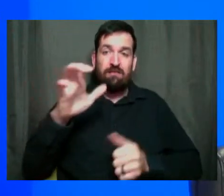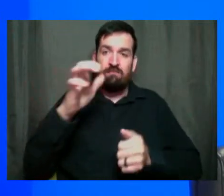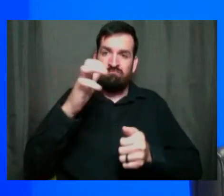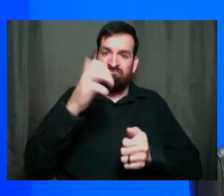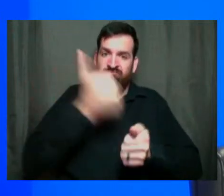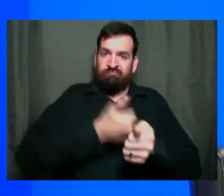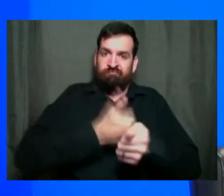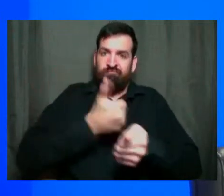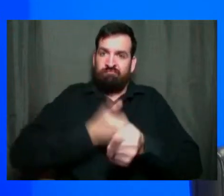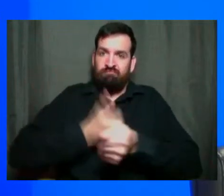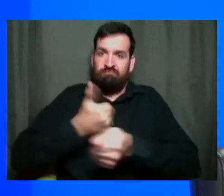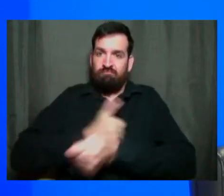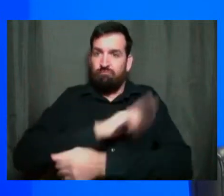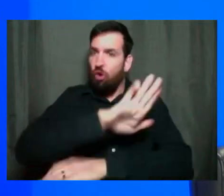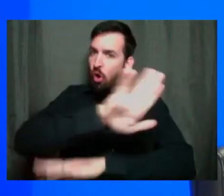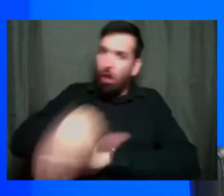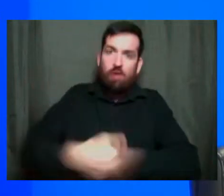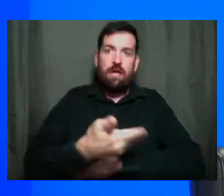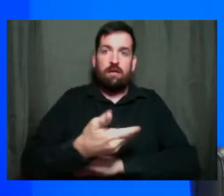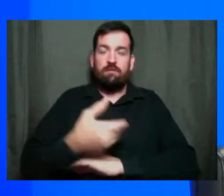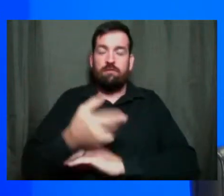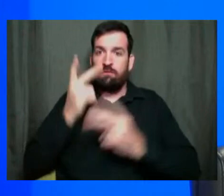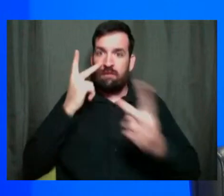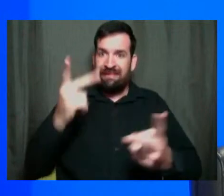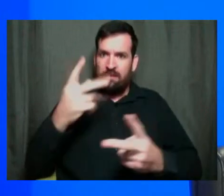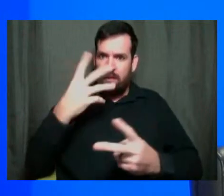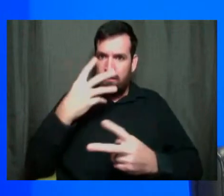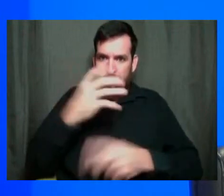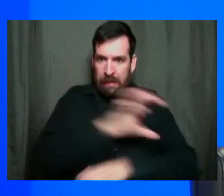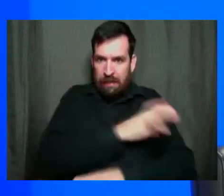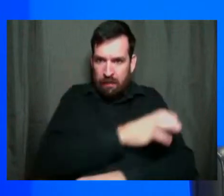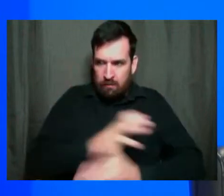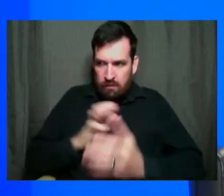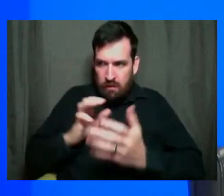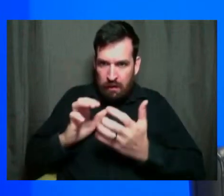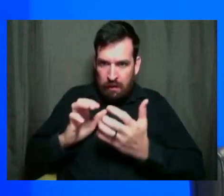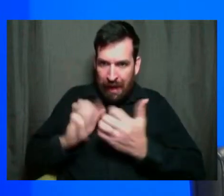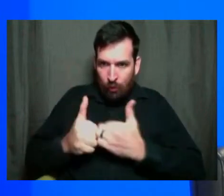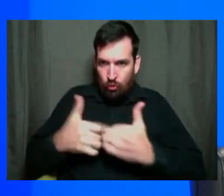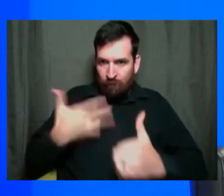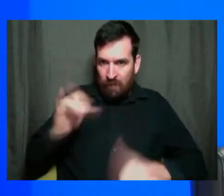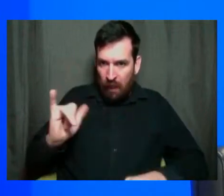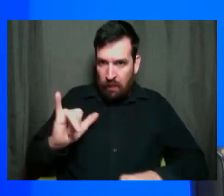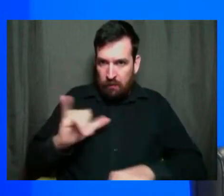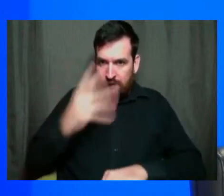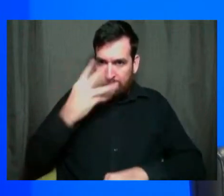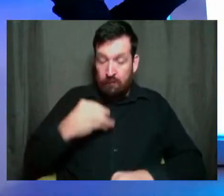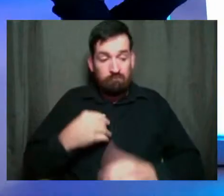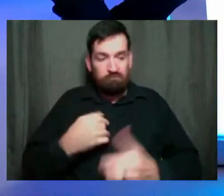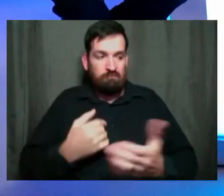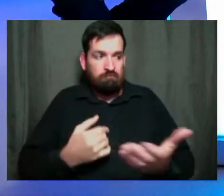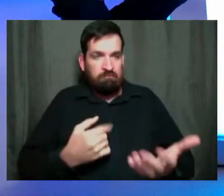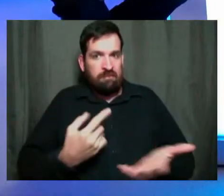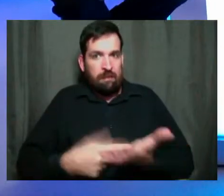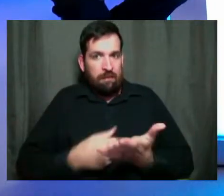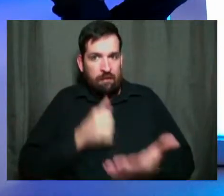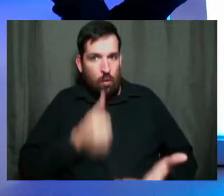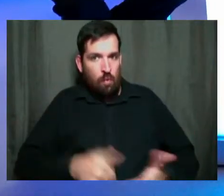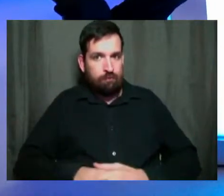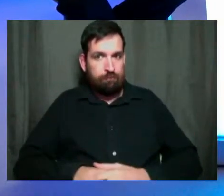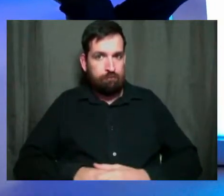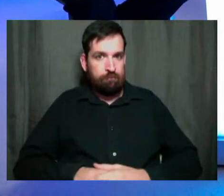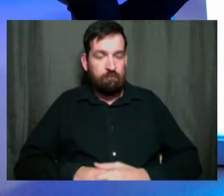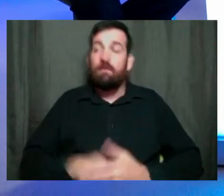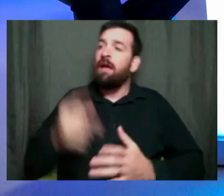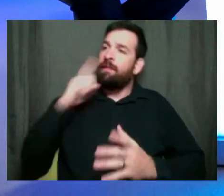can see them in the clinic, and you're like, how do you even feel like you even slept? And they'll say, sometimes they'll say they don't at all. Well, I think we think of people who are